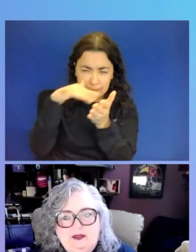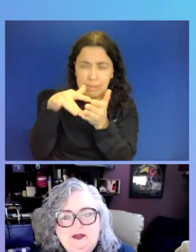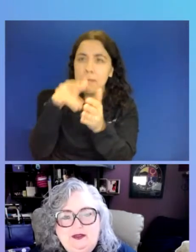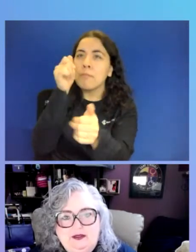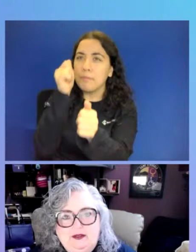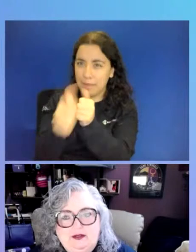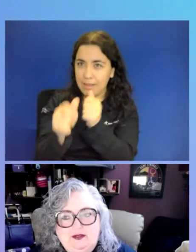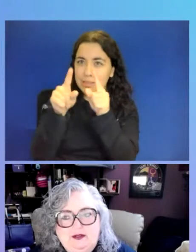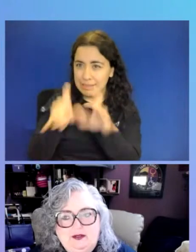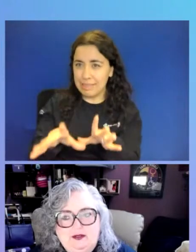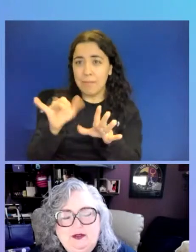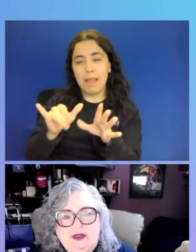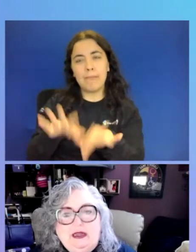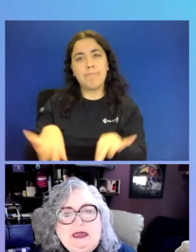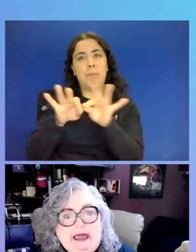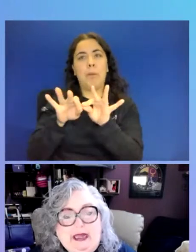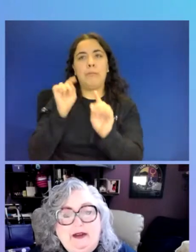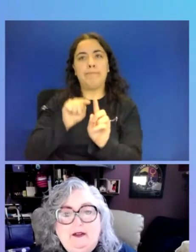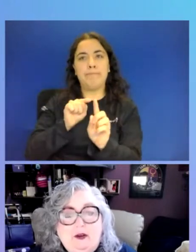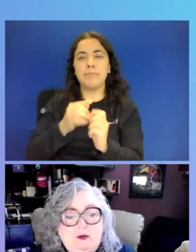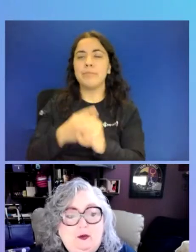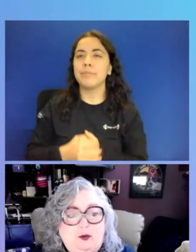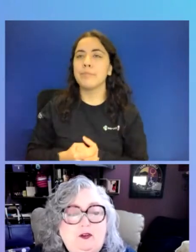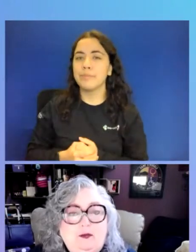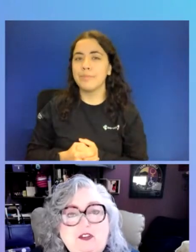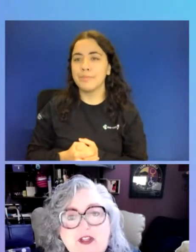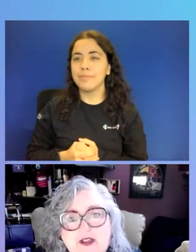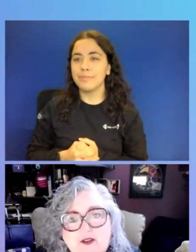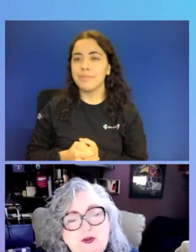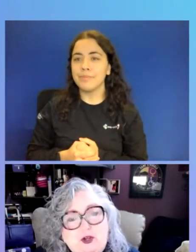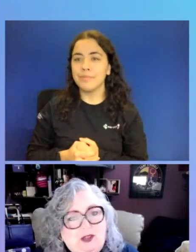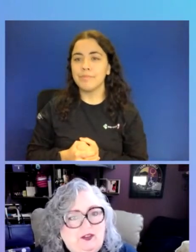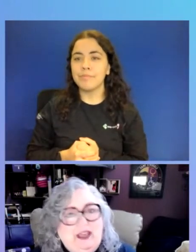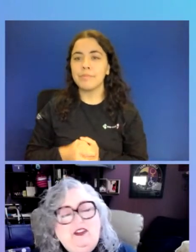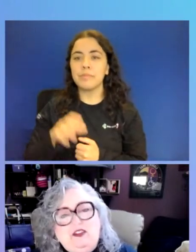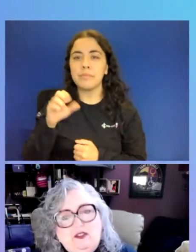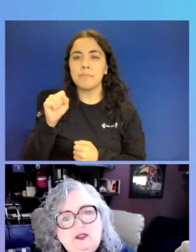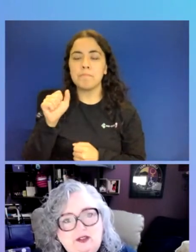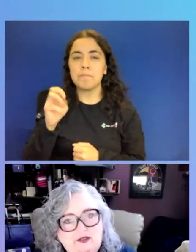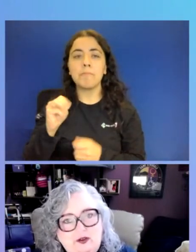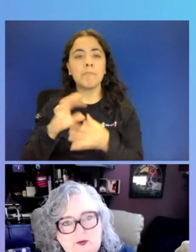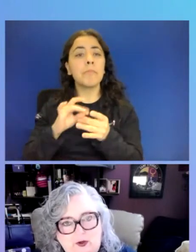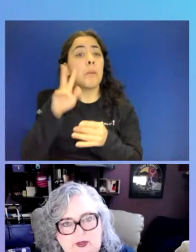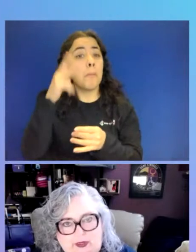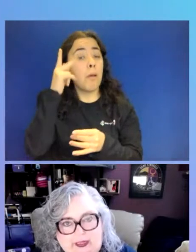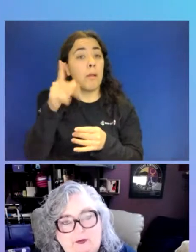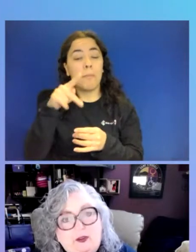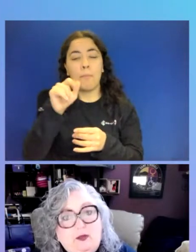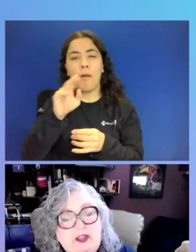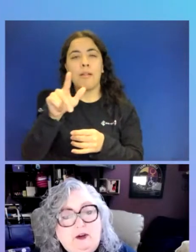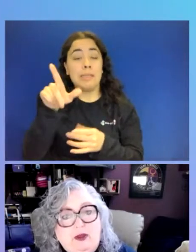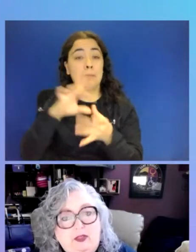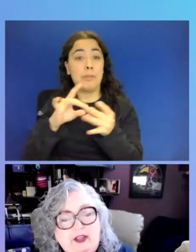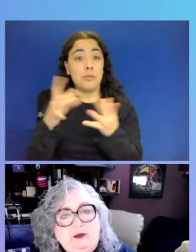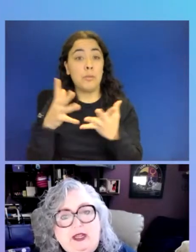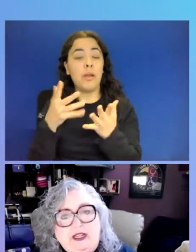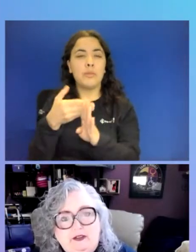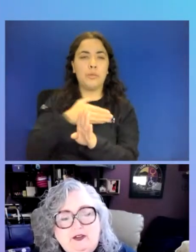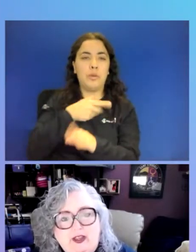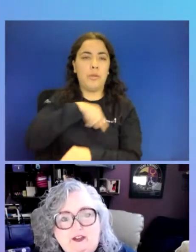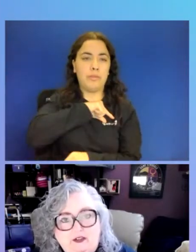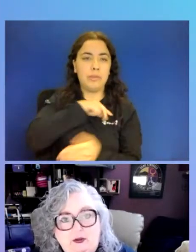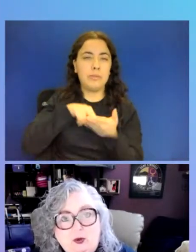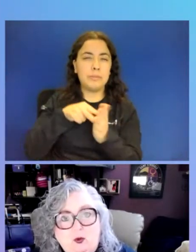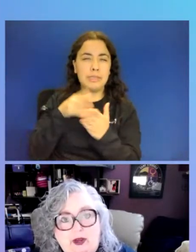and that means something. And what Paul's mentioning is pre-qualifications. And so some of the